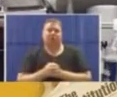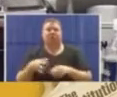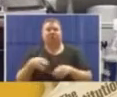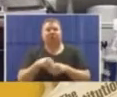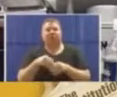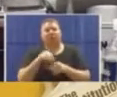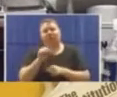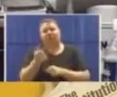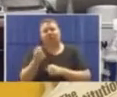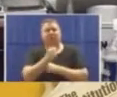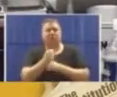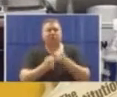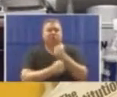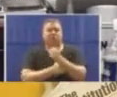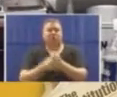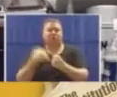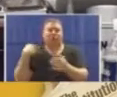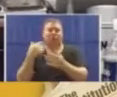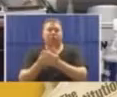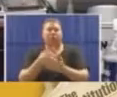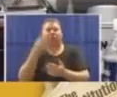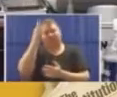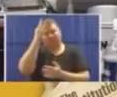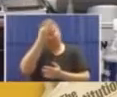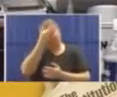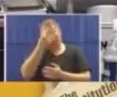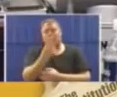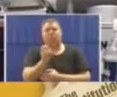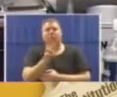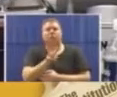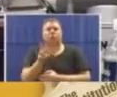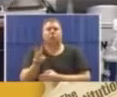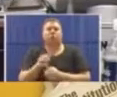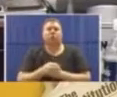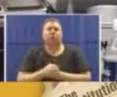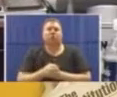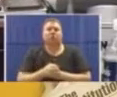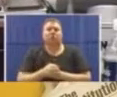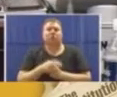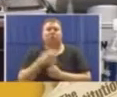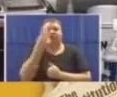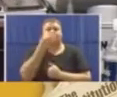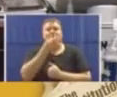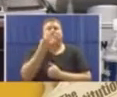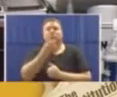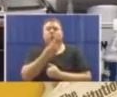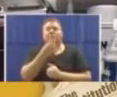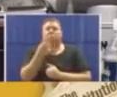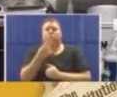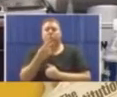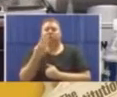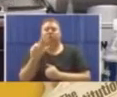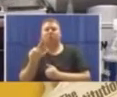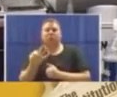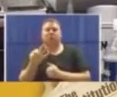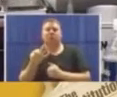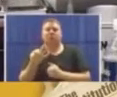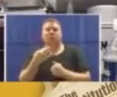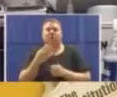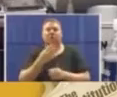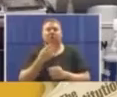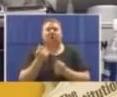up to the February 2023 FATF plenary. While it will be a tough challenge to prevent greylisting, it is